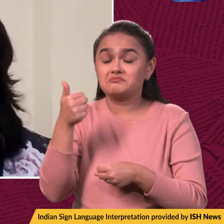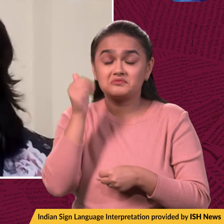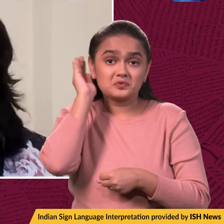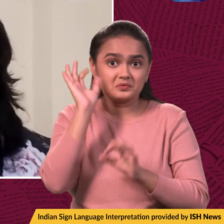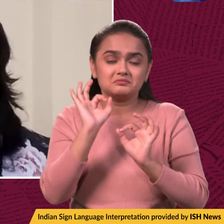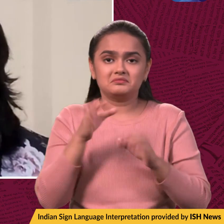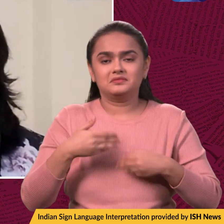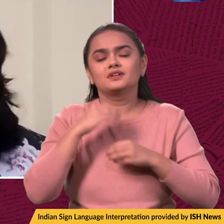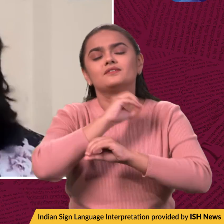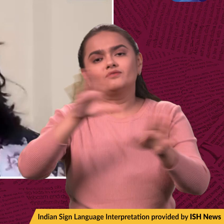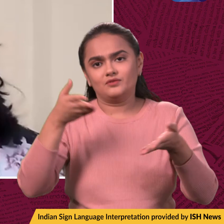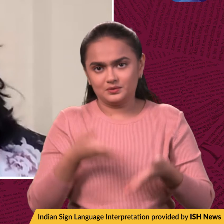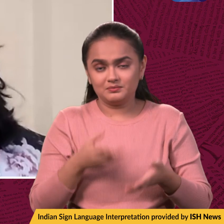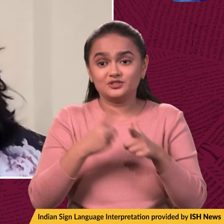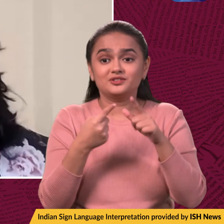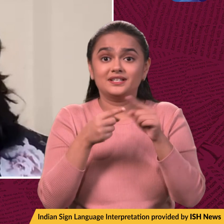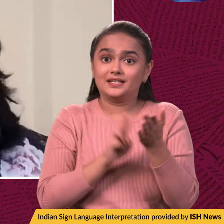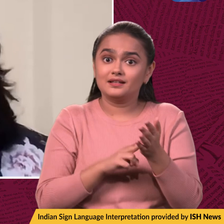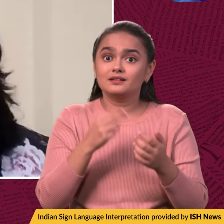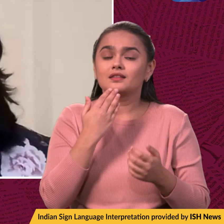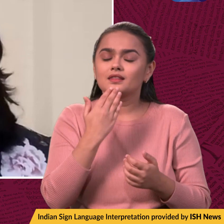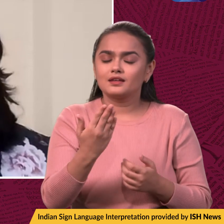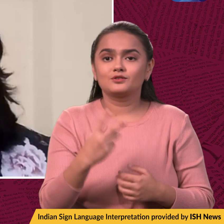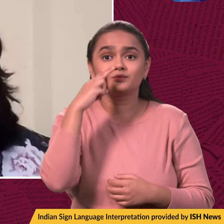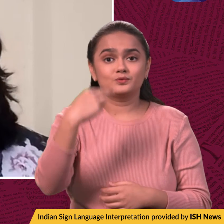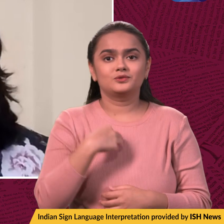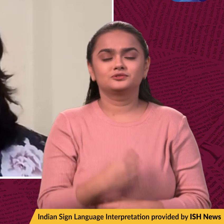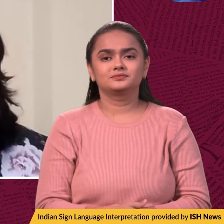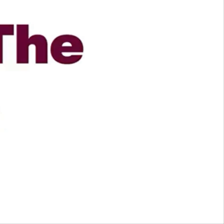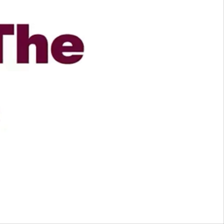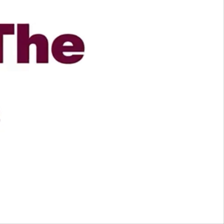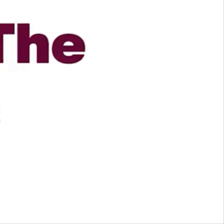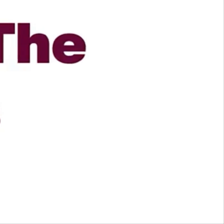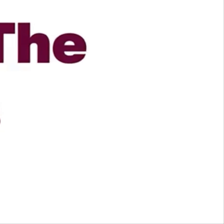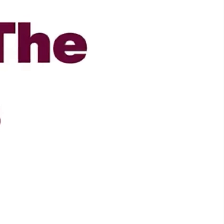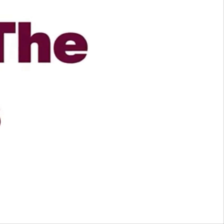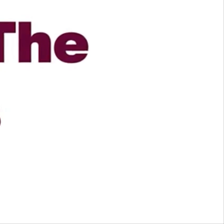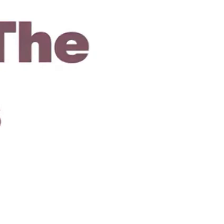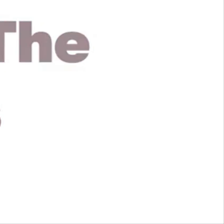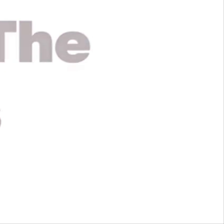good news that we have for you here on Just the News. Thank you so much for watching.